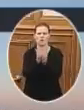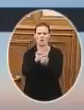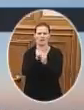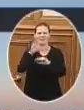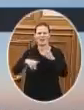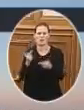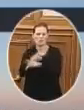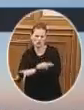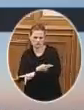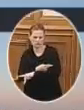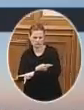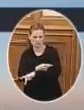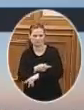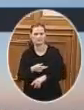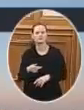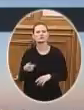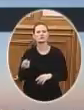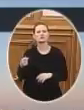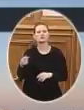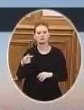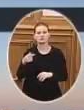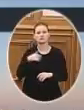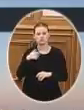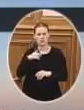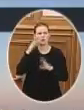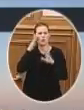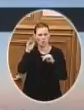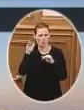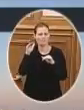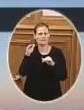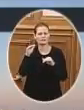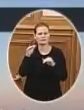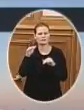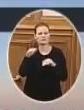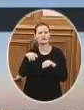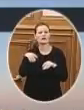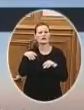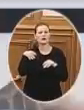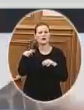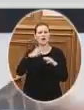to transportation and access, is a legacy that we all hope we get out of the America's Cup.